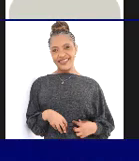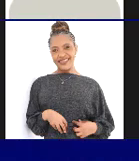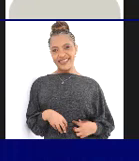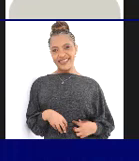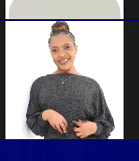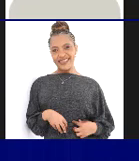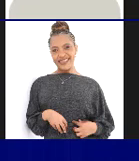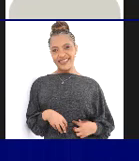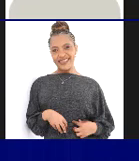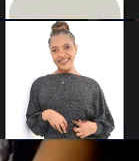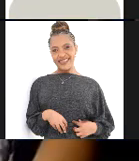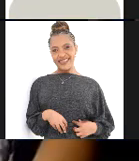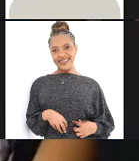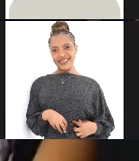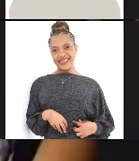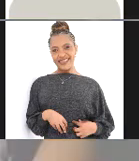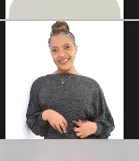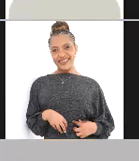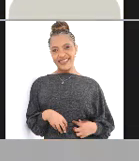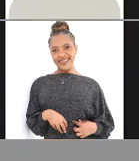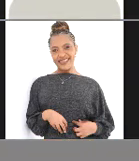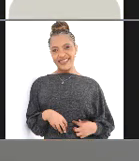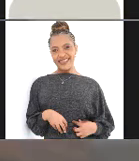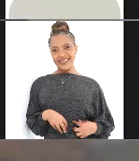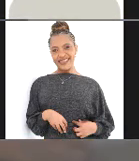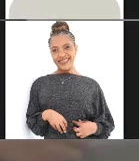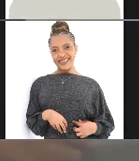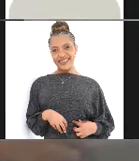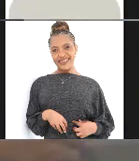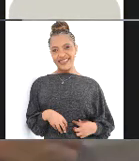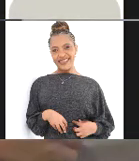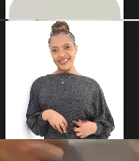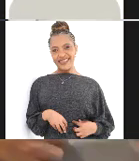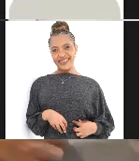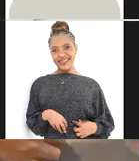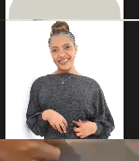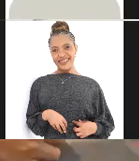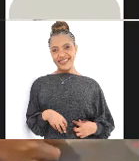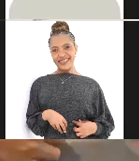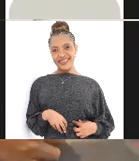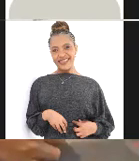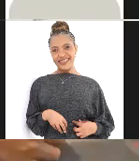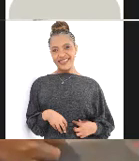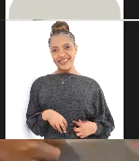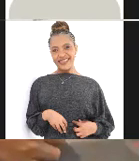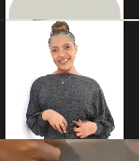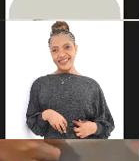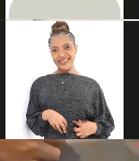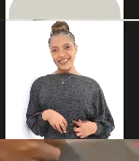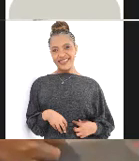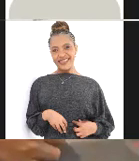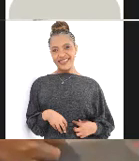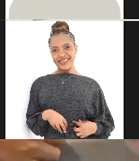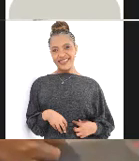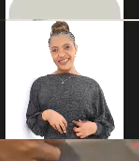So ladies and gents, we have besides our 3 accredited academies and